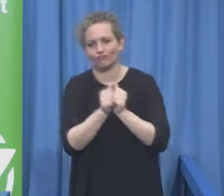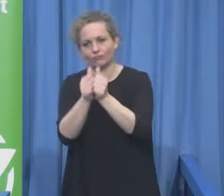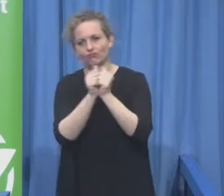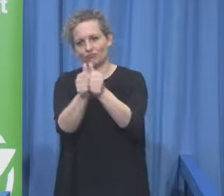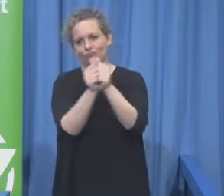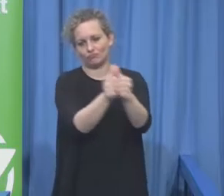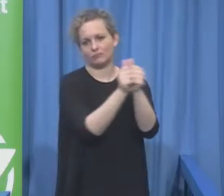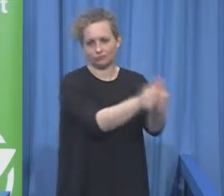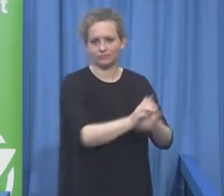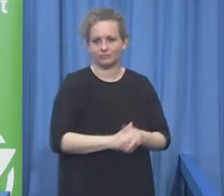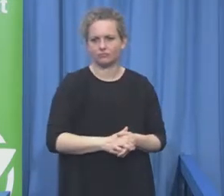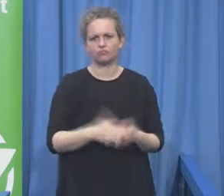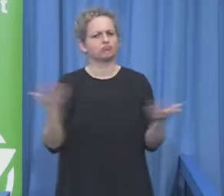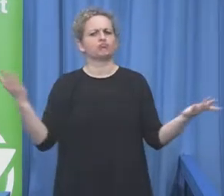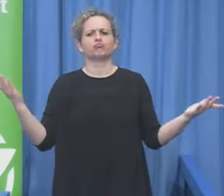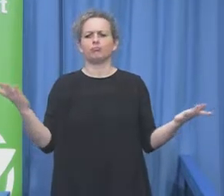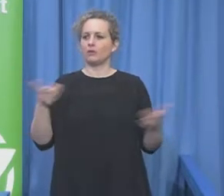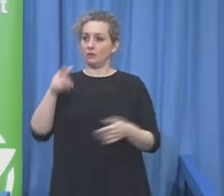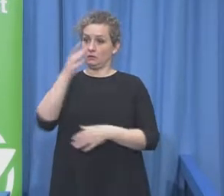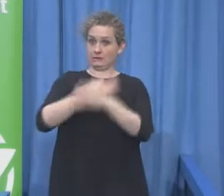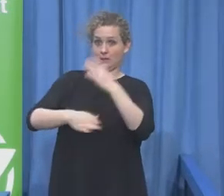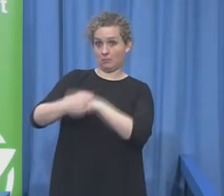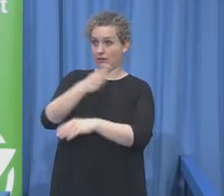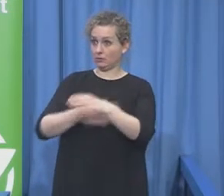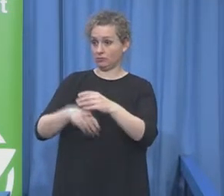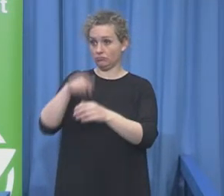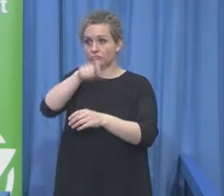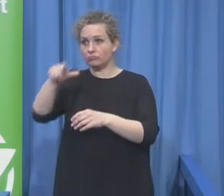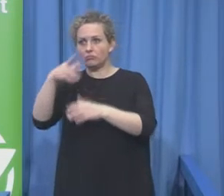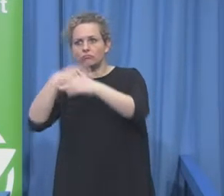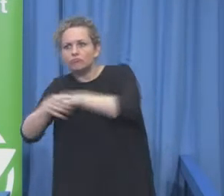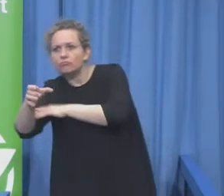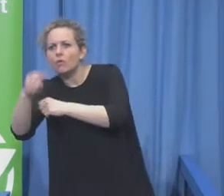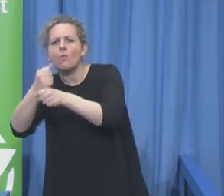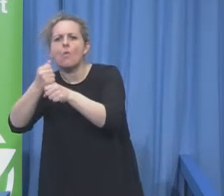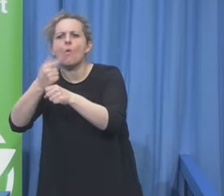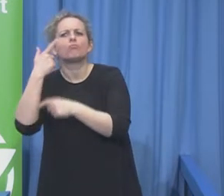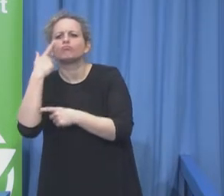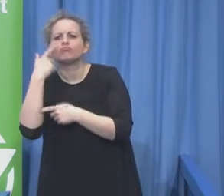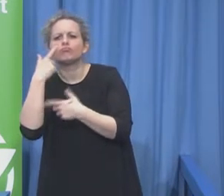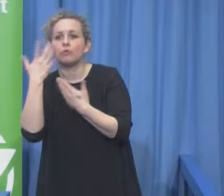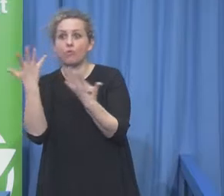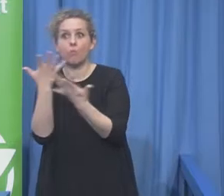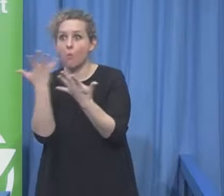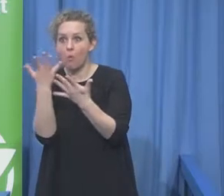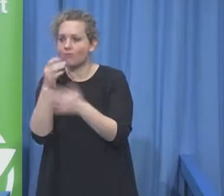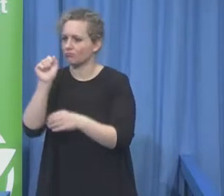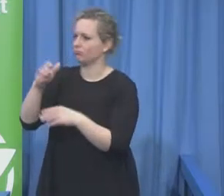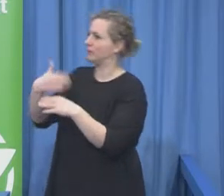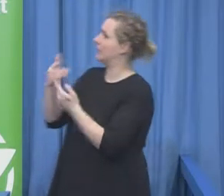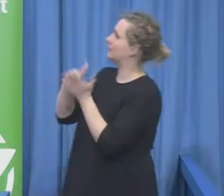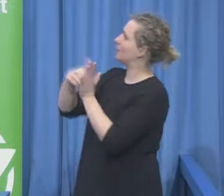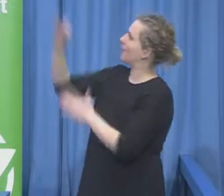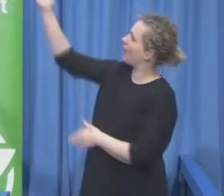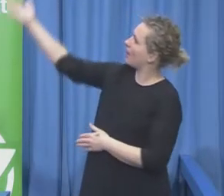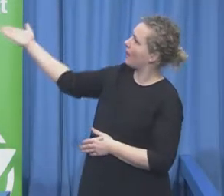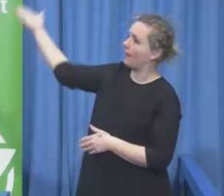reach out program. And these we do either through the associations of companies or through HR networks.